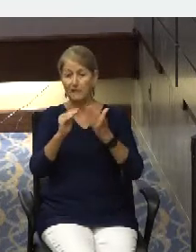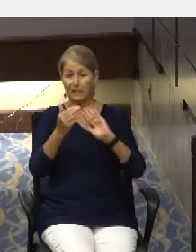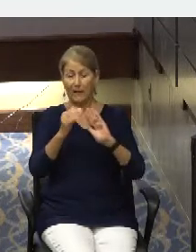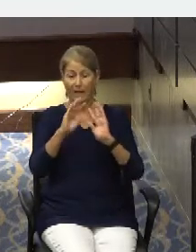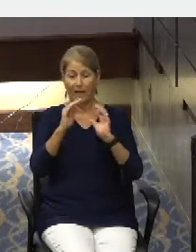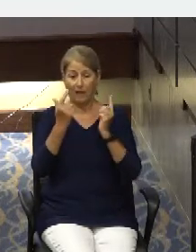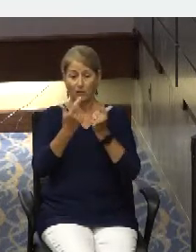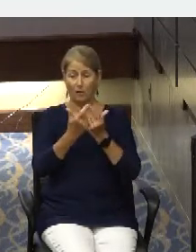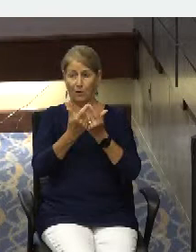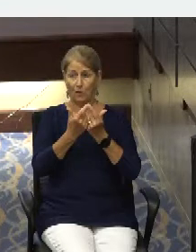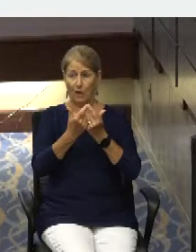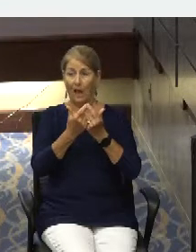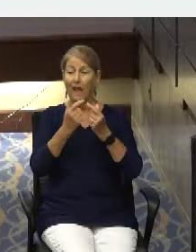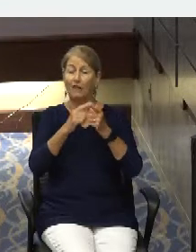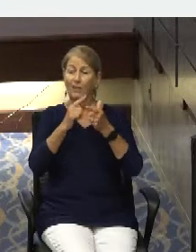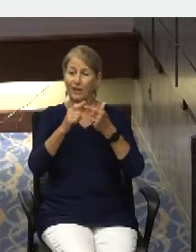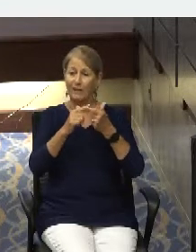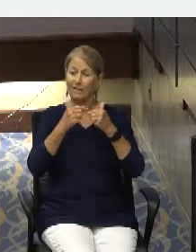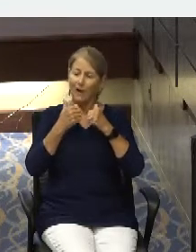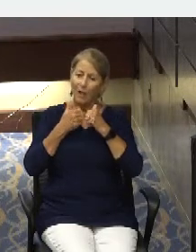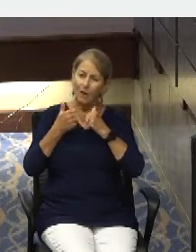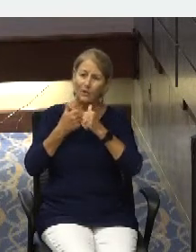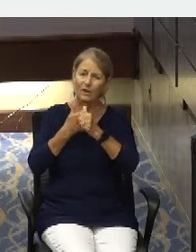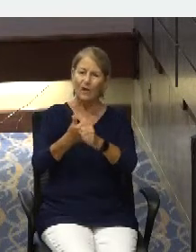and installation.